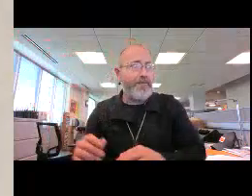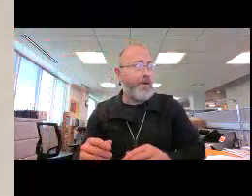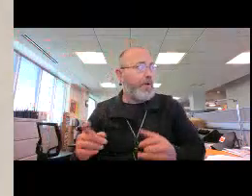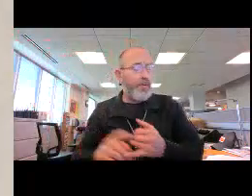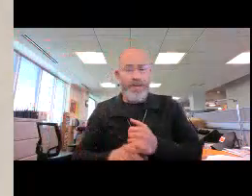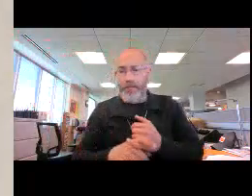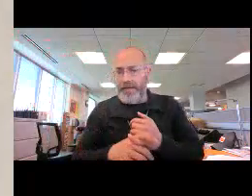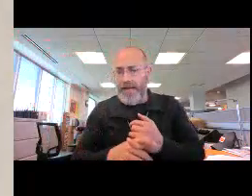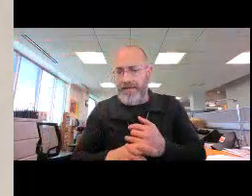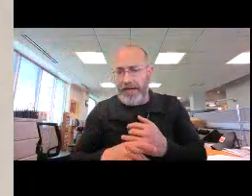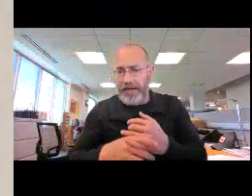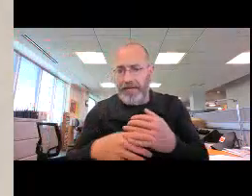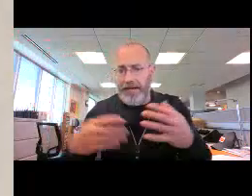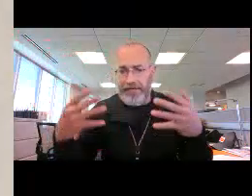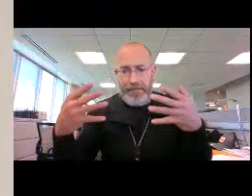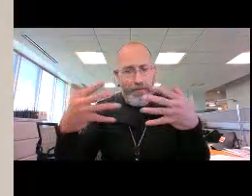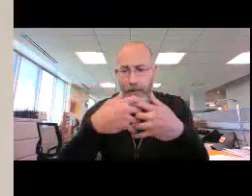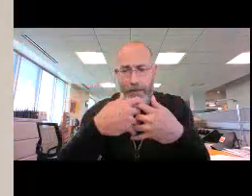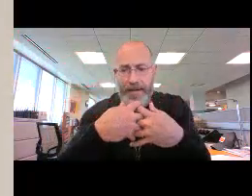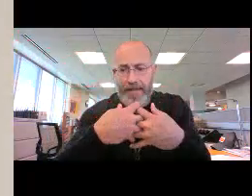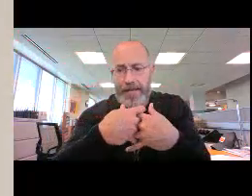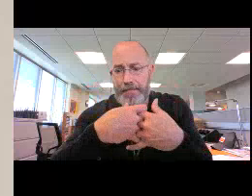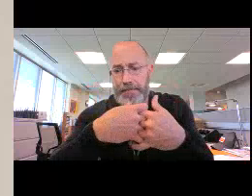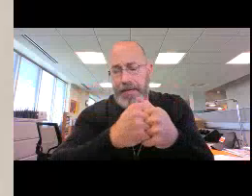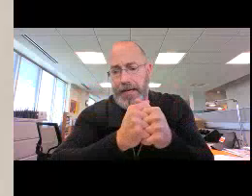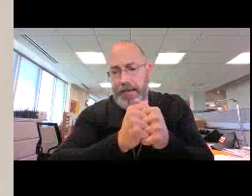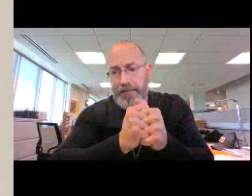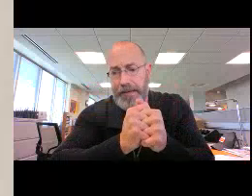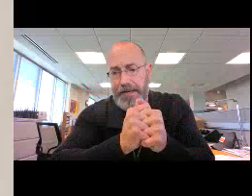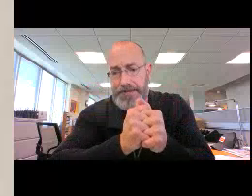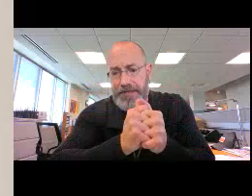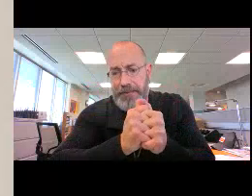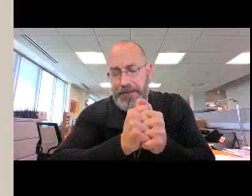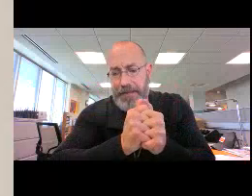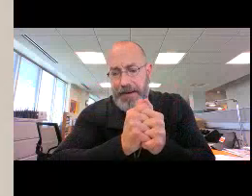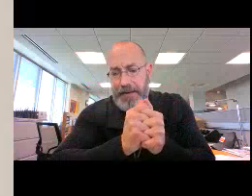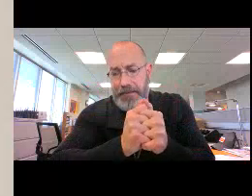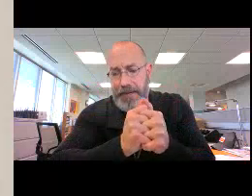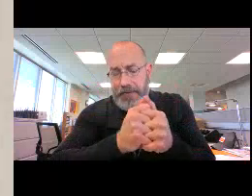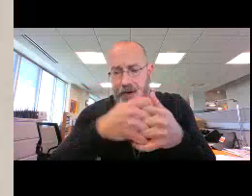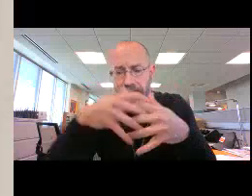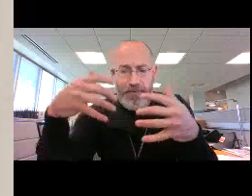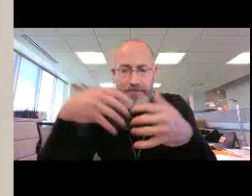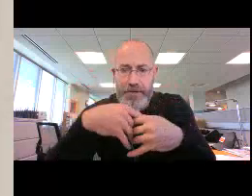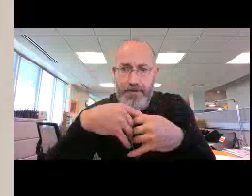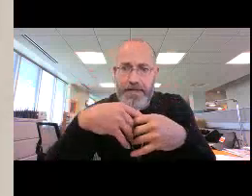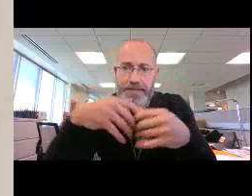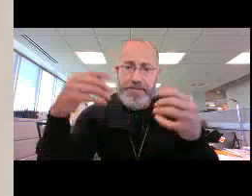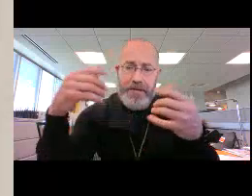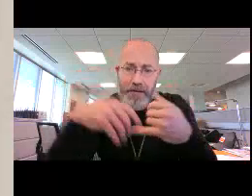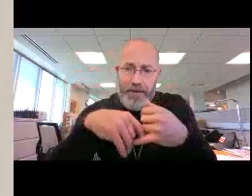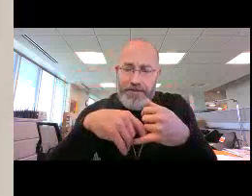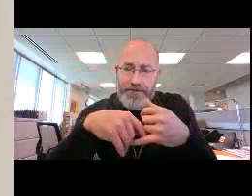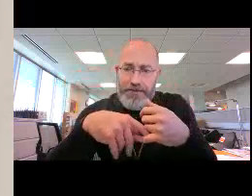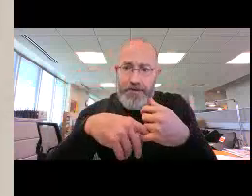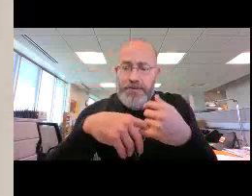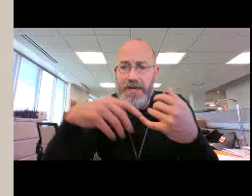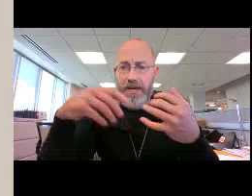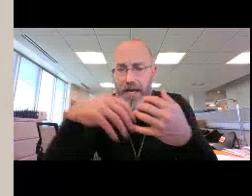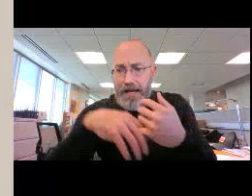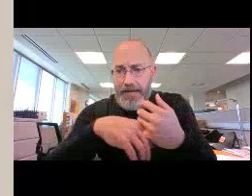than enough. We have we're a by the hip relationship with the American Red Cross, with Joe Lentz,